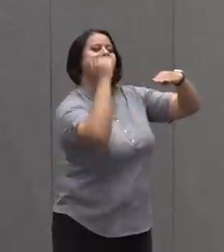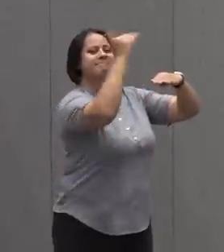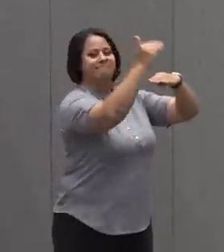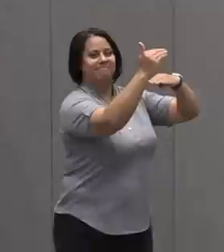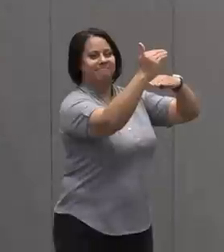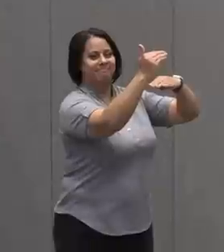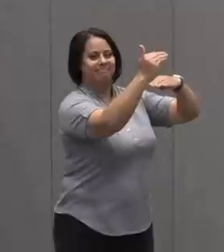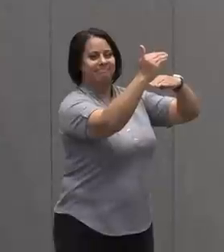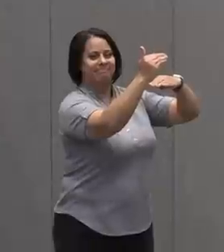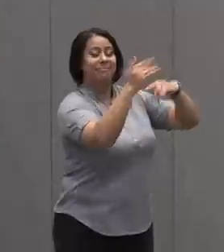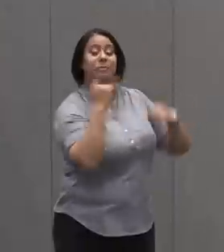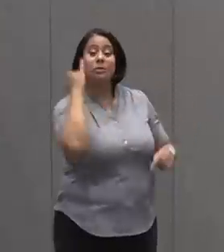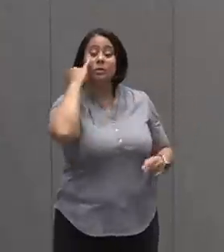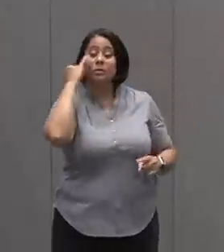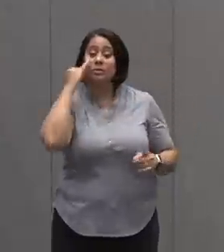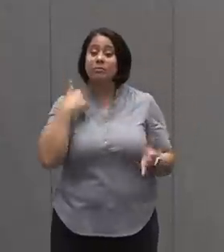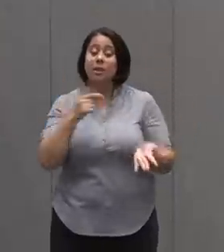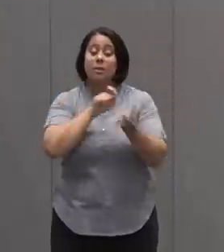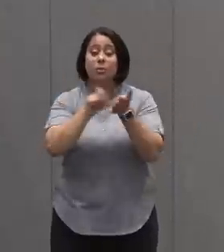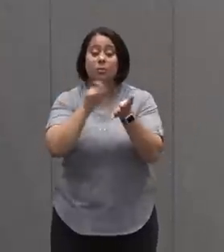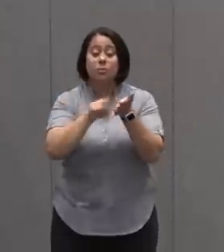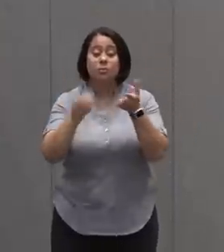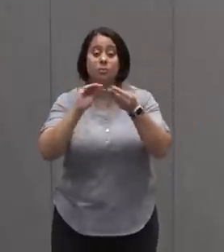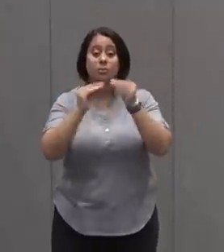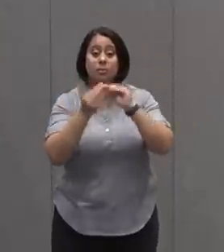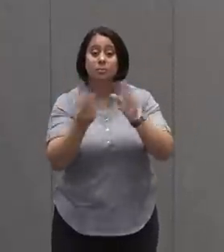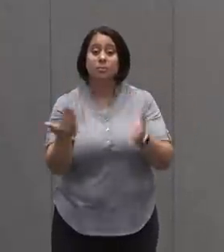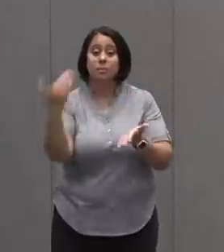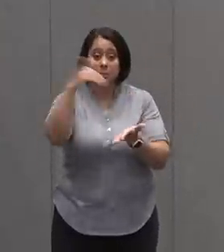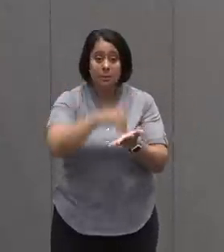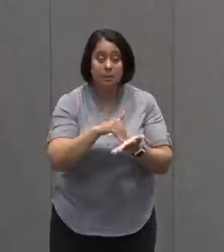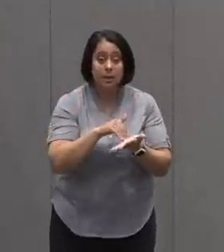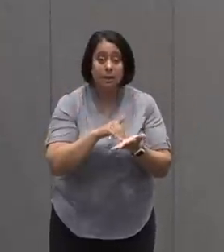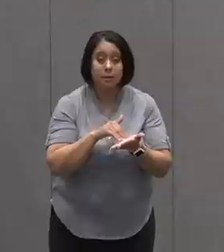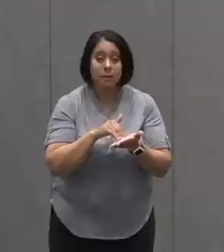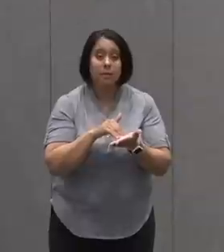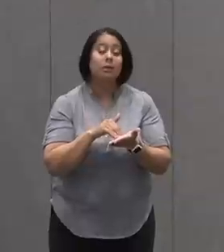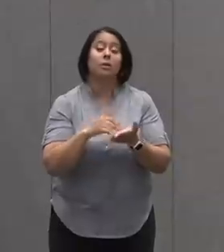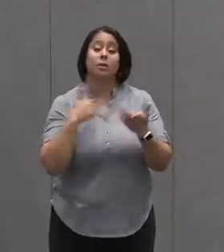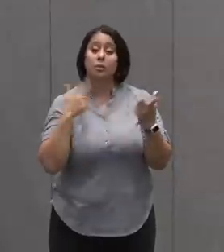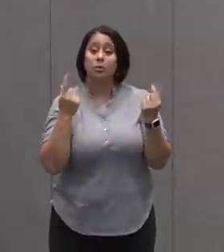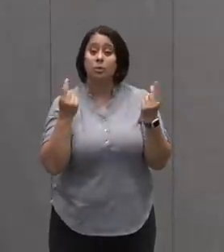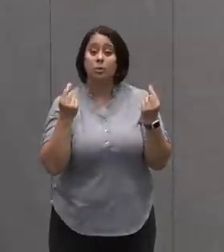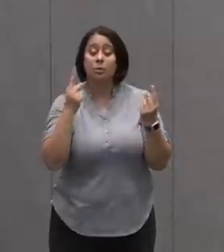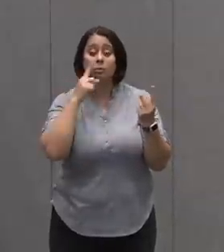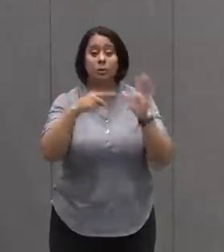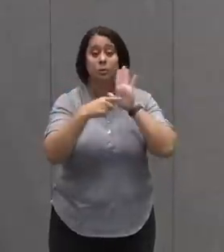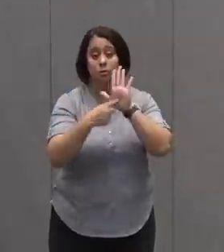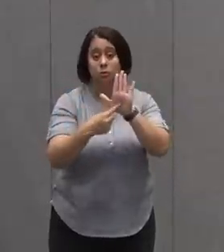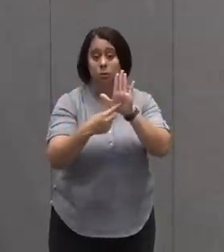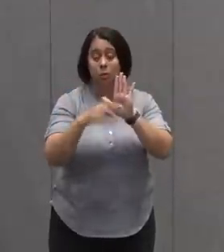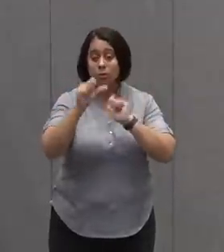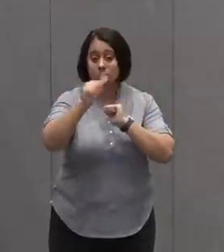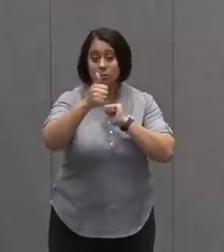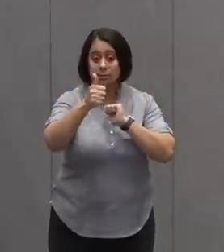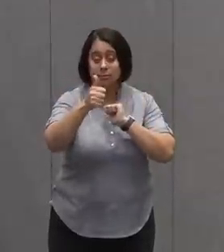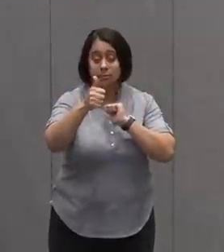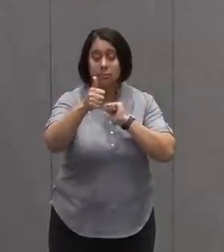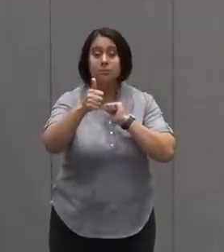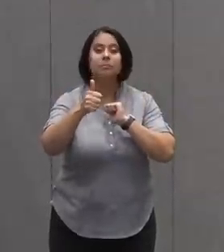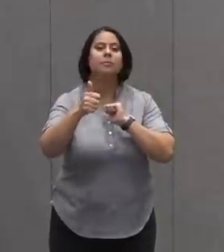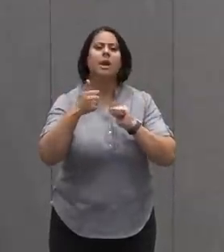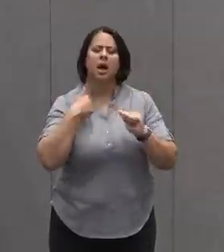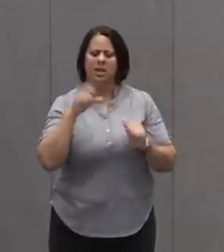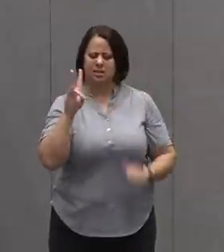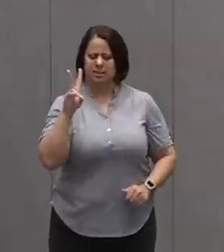if I've got to rewrite that number to make sure that I have it's showing 10 more. I can't just write the 70. I've got to think about